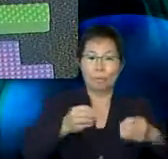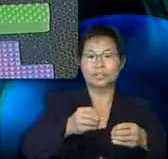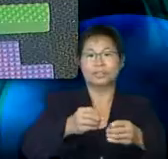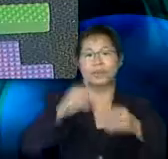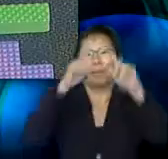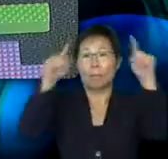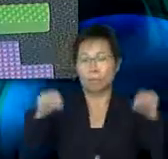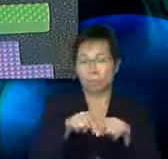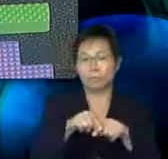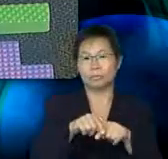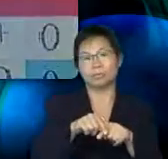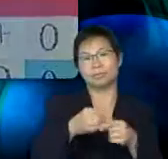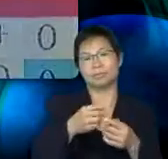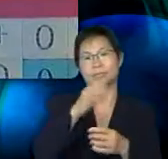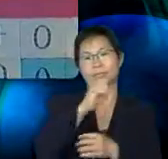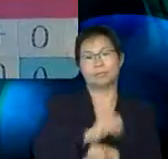Operation clock.